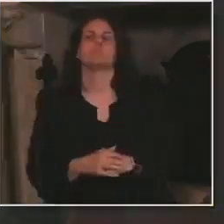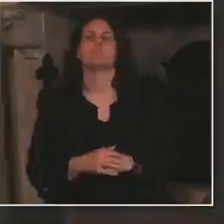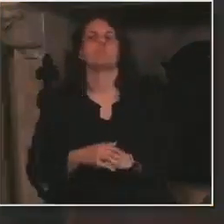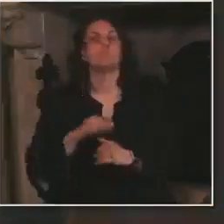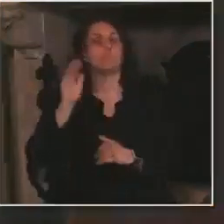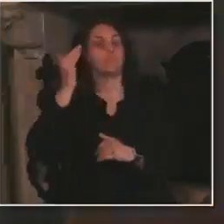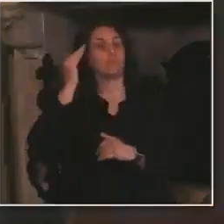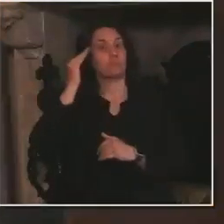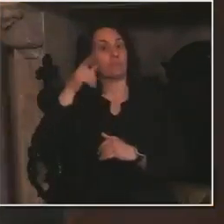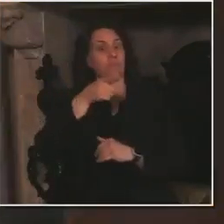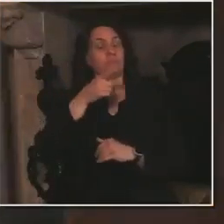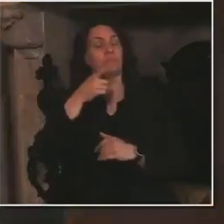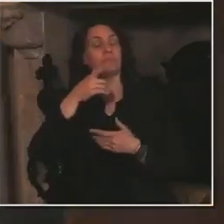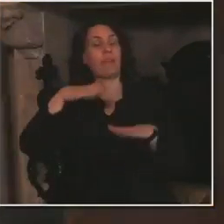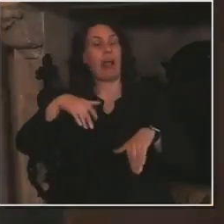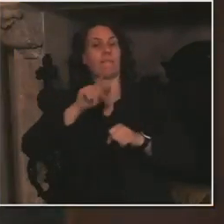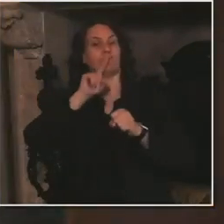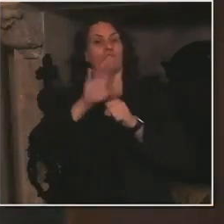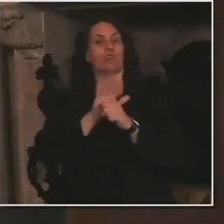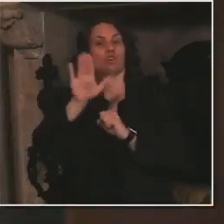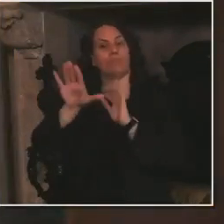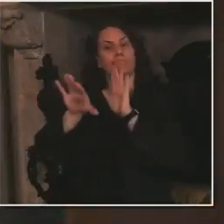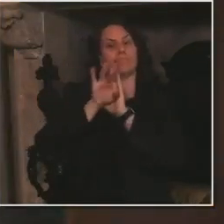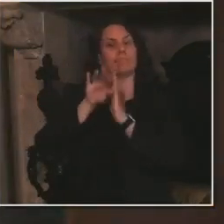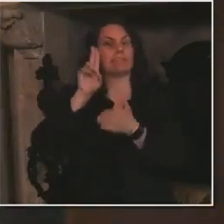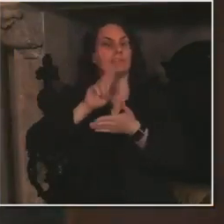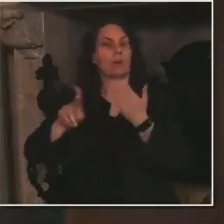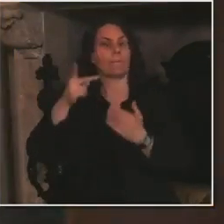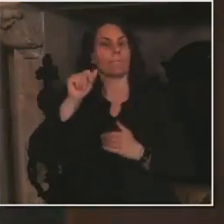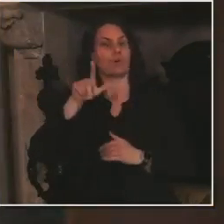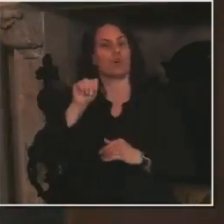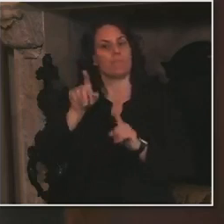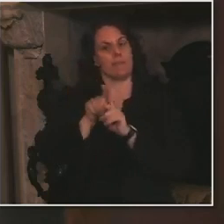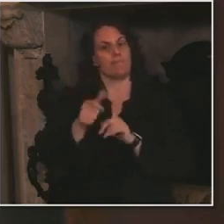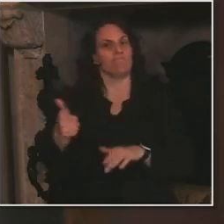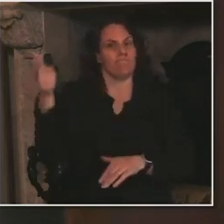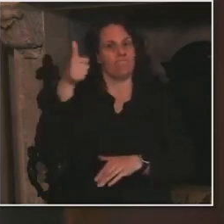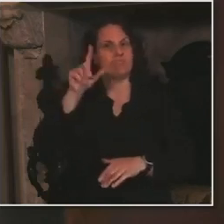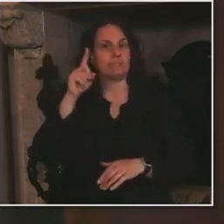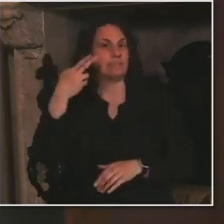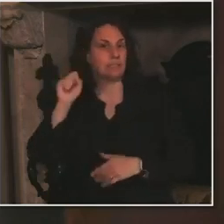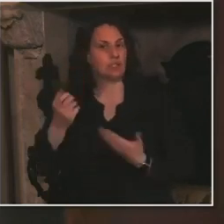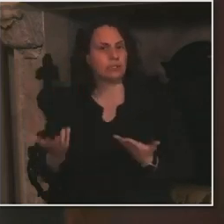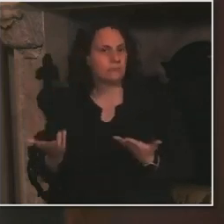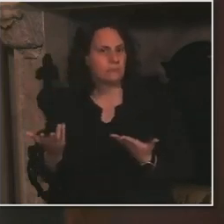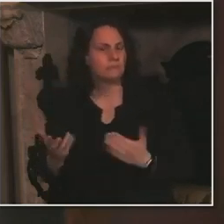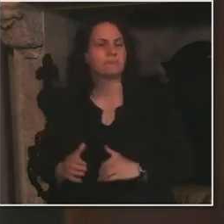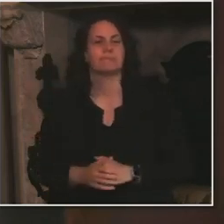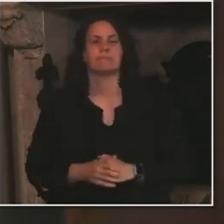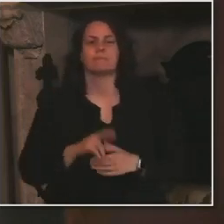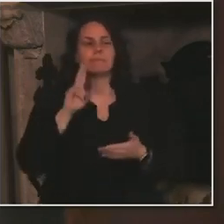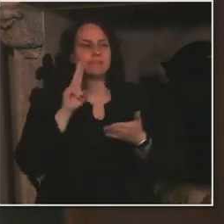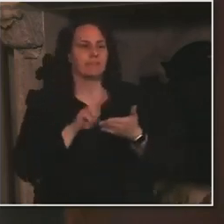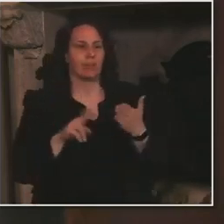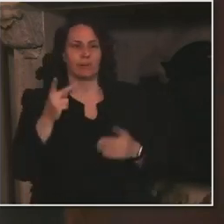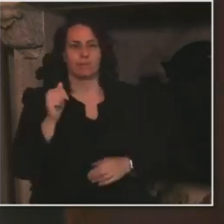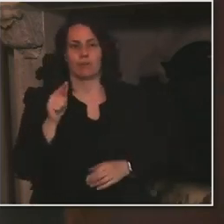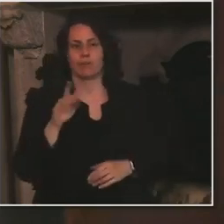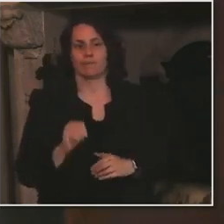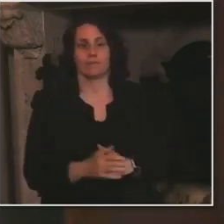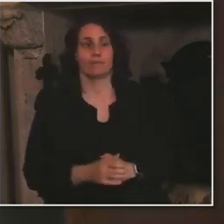this pandemic or the work we've done more broadly at the Department of Health Services, my goal has been to come to work every day, do